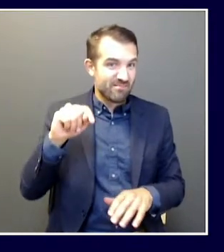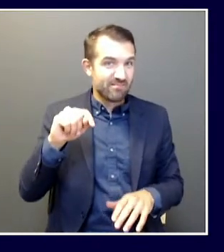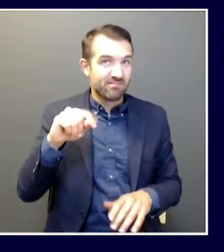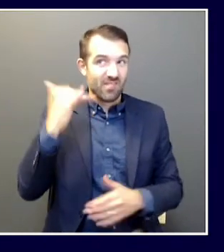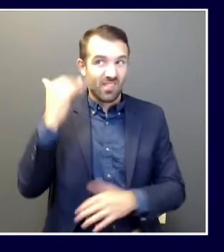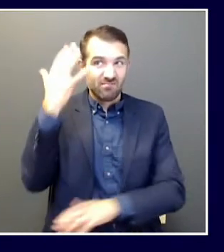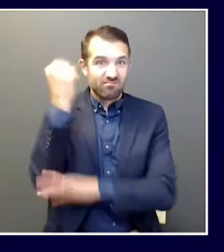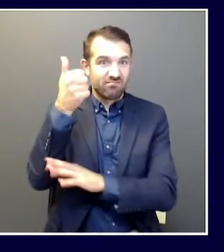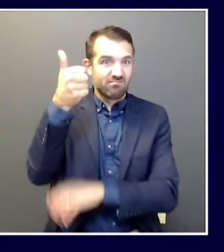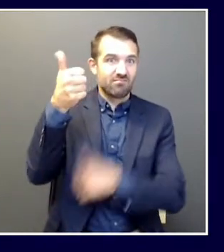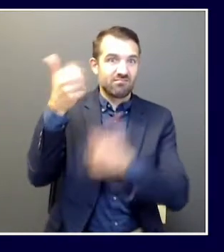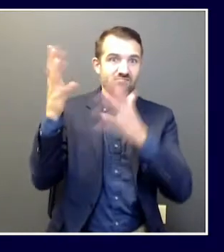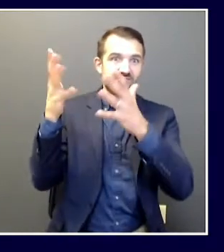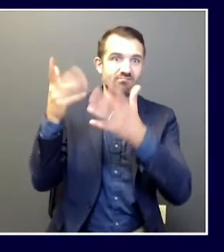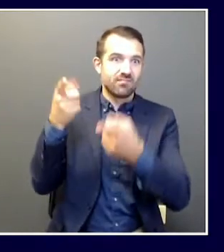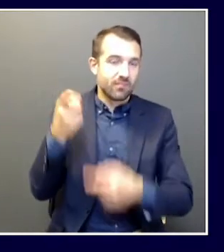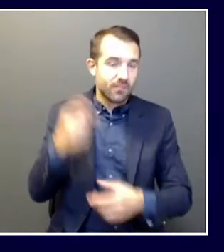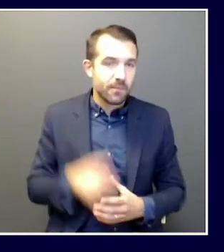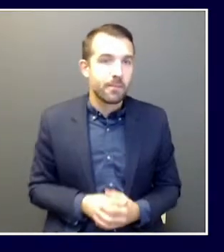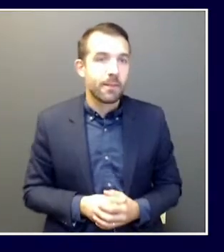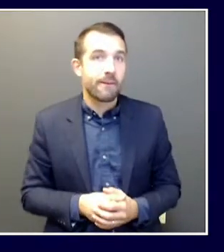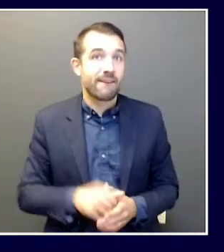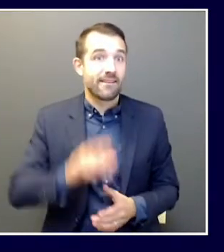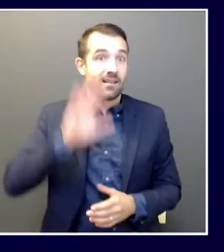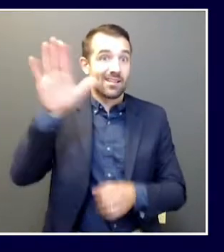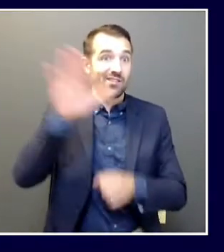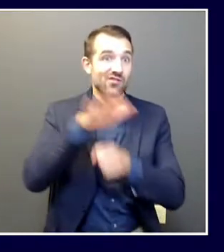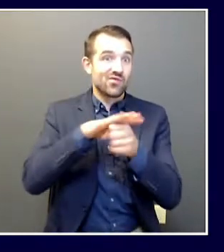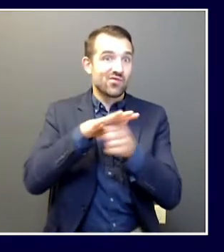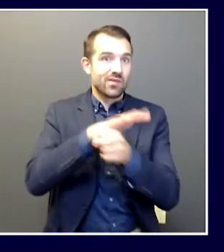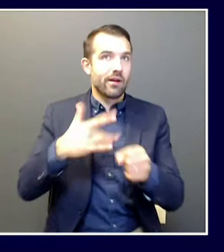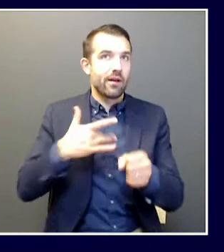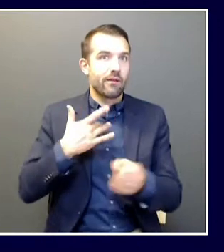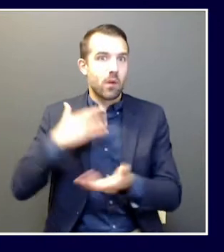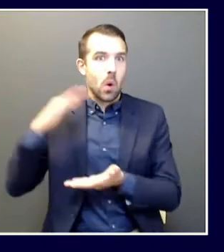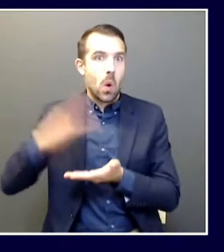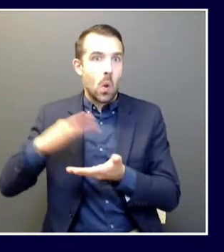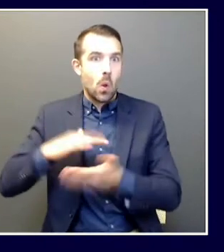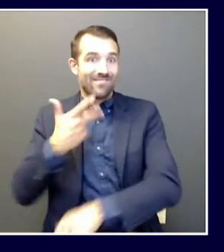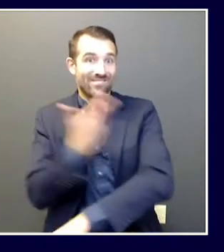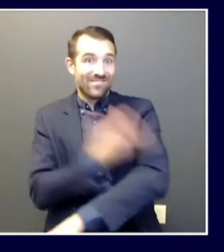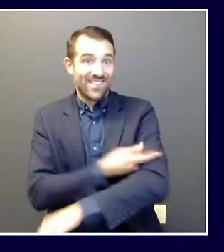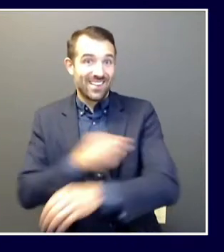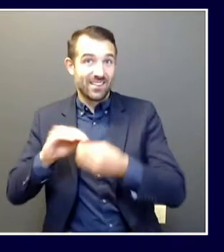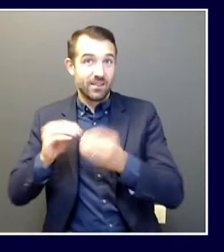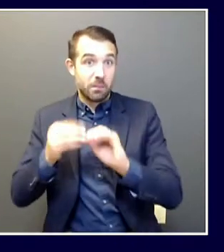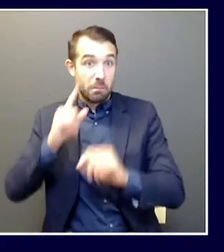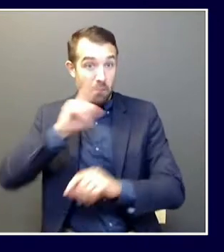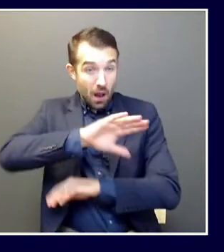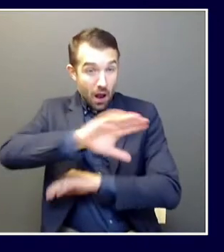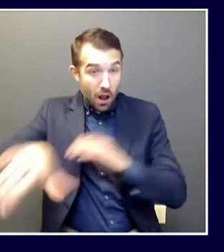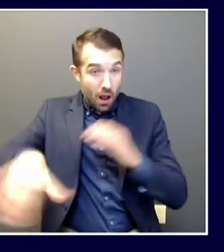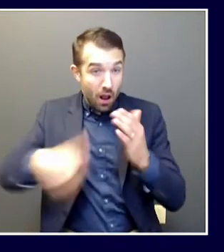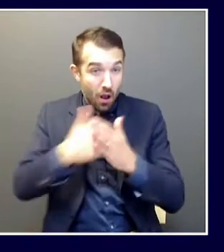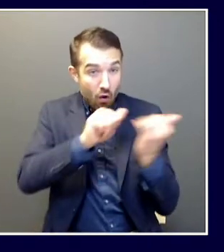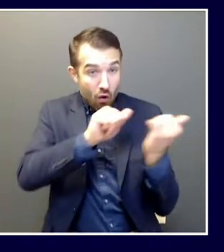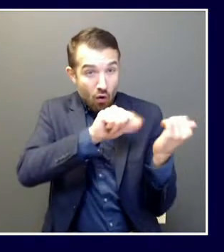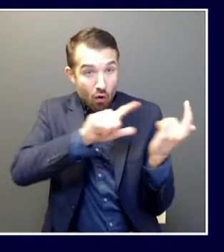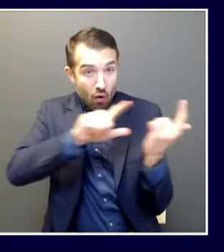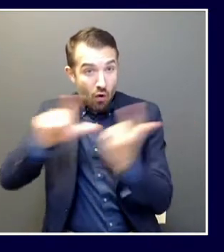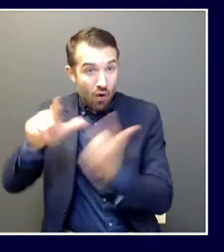low vaccination rate. So it is possible. We should just recognize it is possible to fully vaccinate healthcare